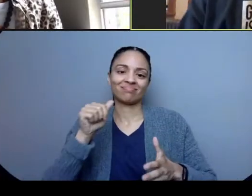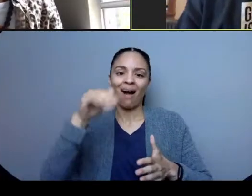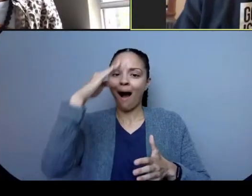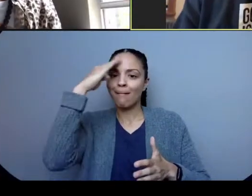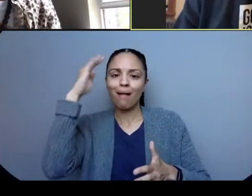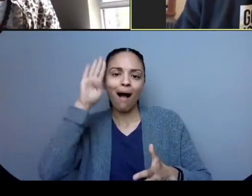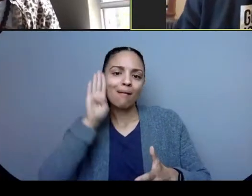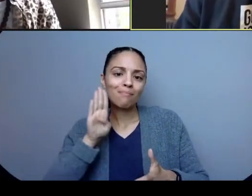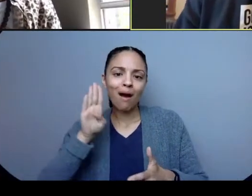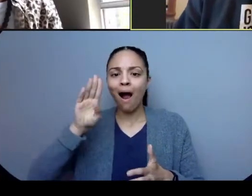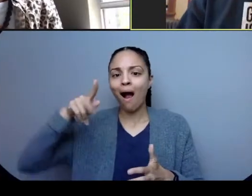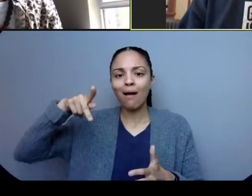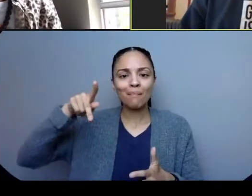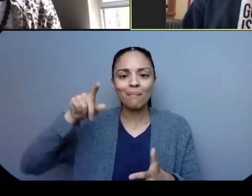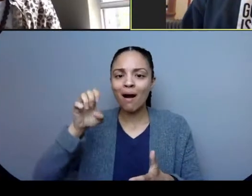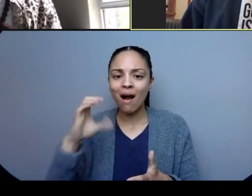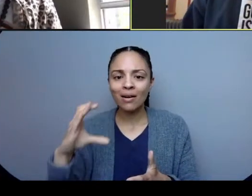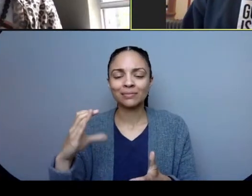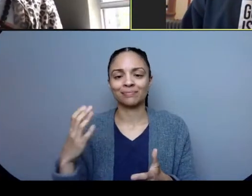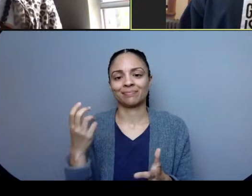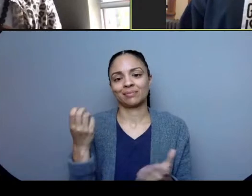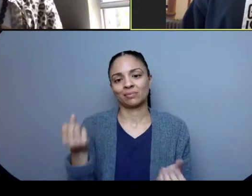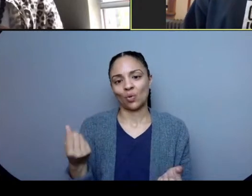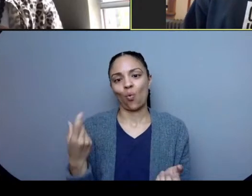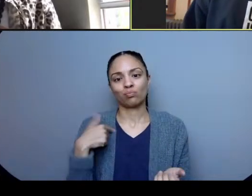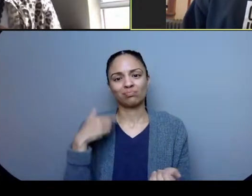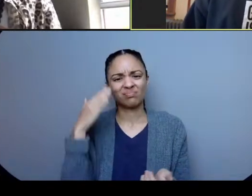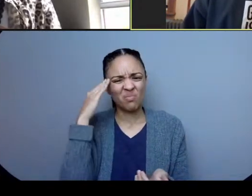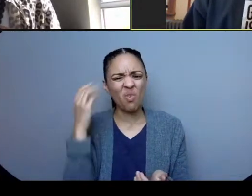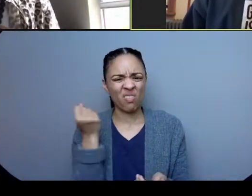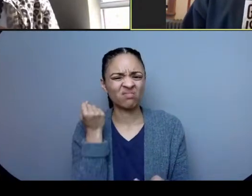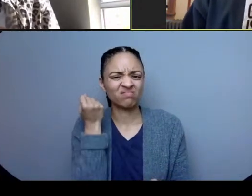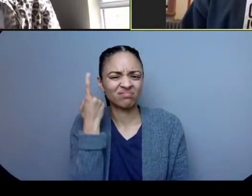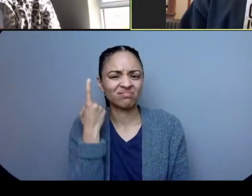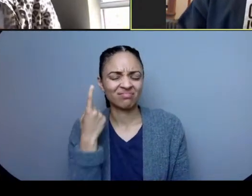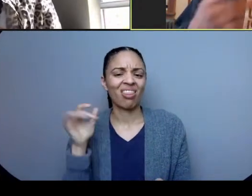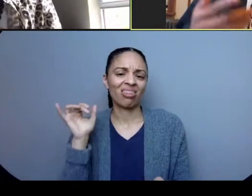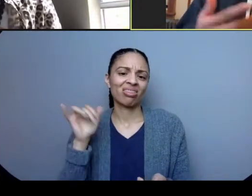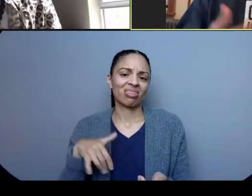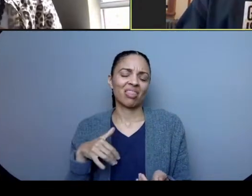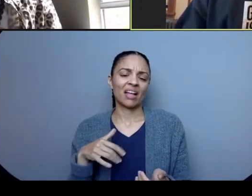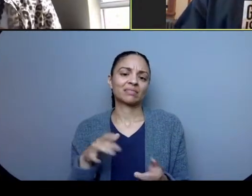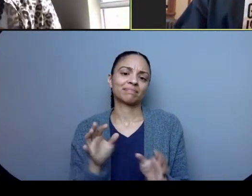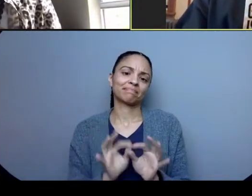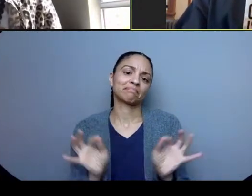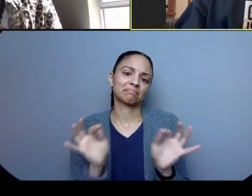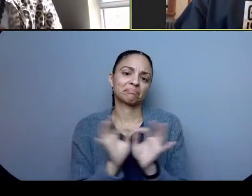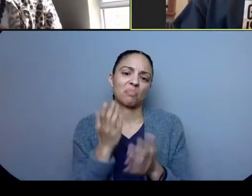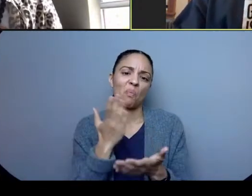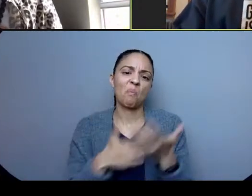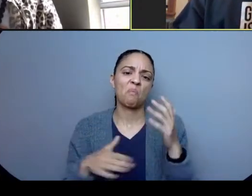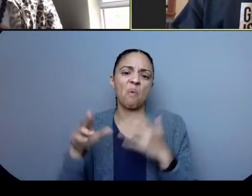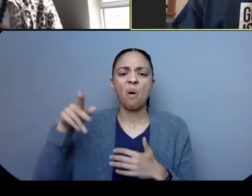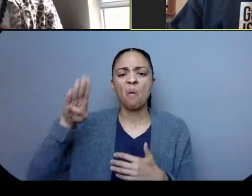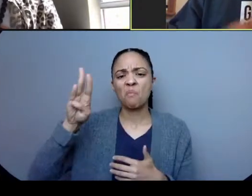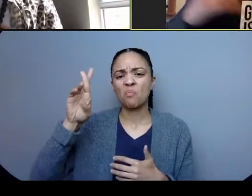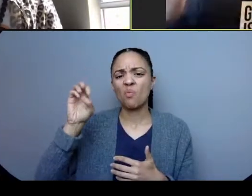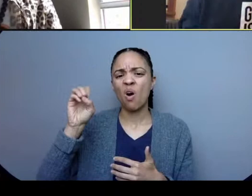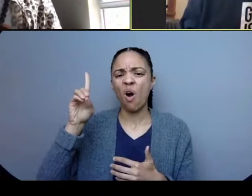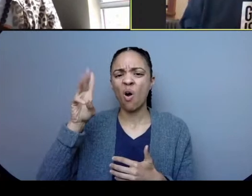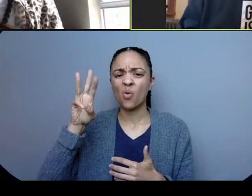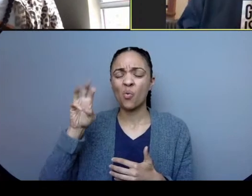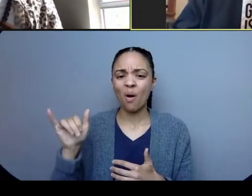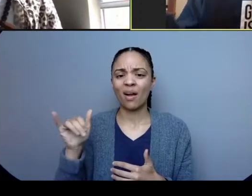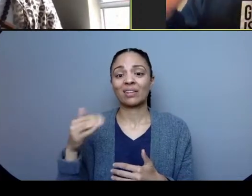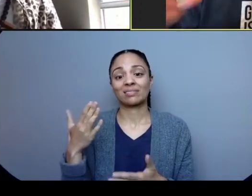know what I'm saying? That's our patrons, which is another aspect and element of not just Broadway, but I think a lot of places in our industry, in the entertainment